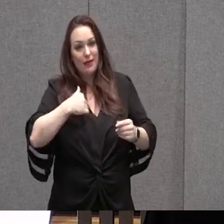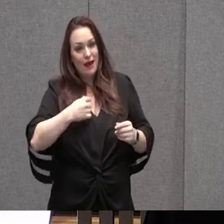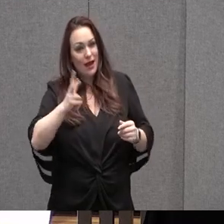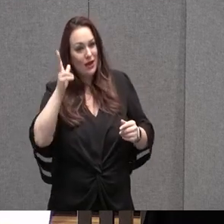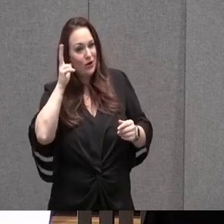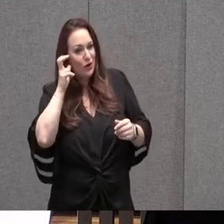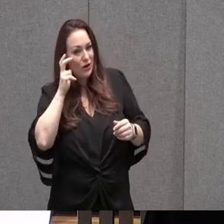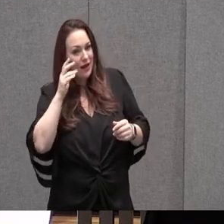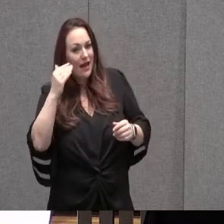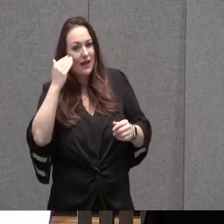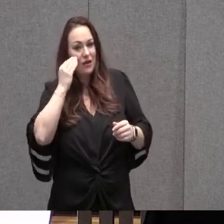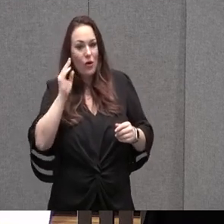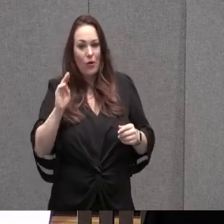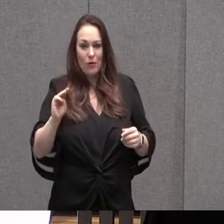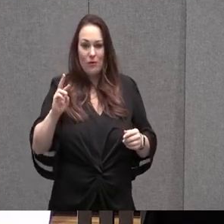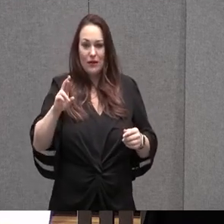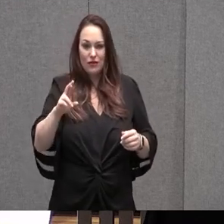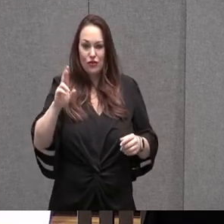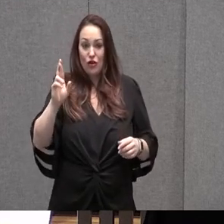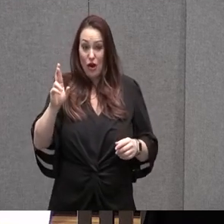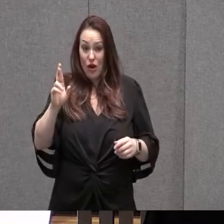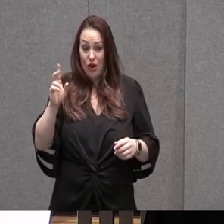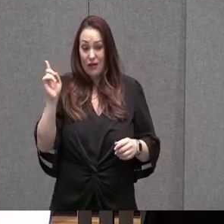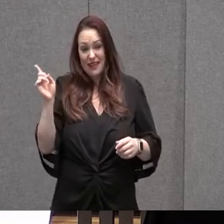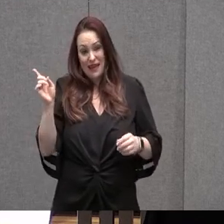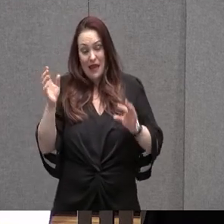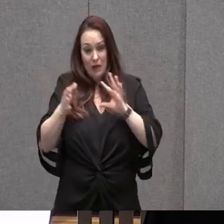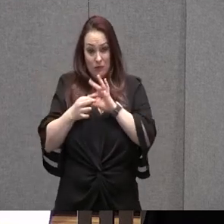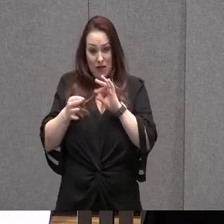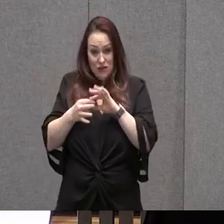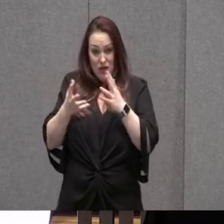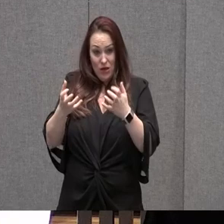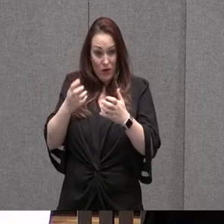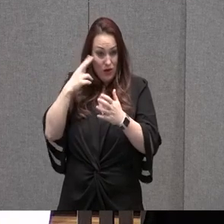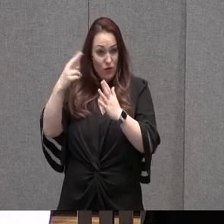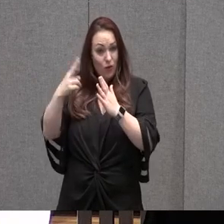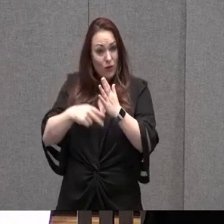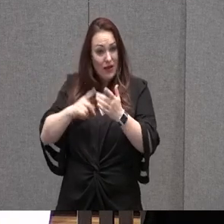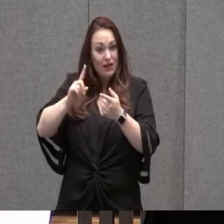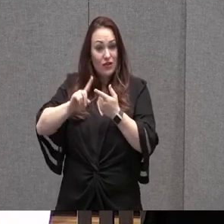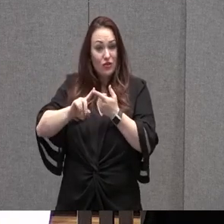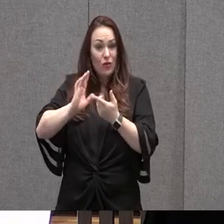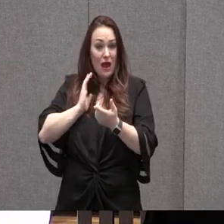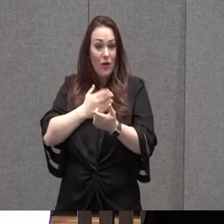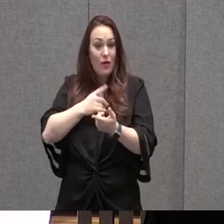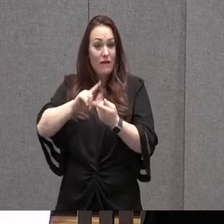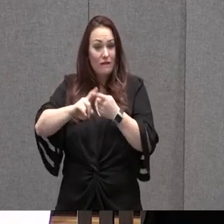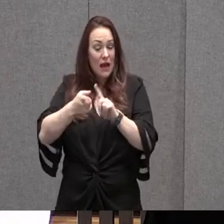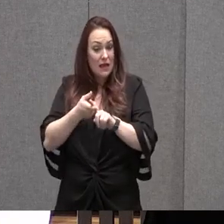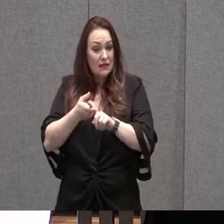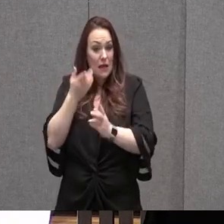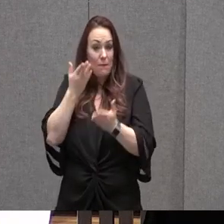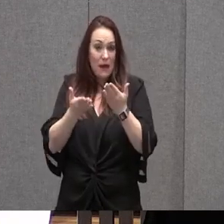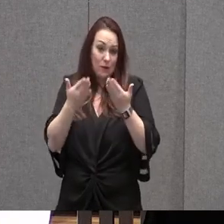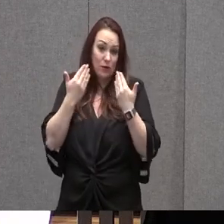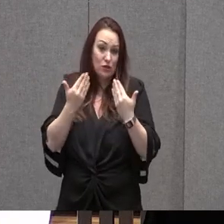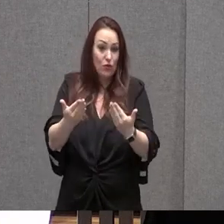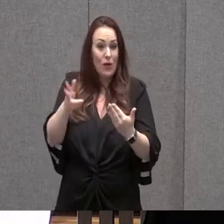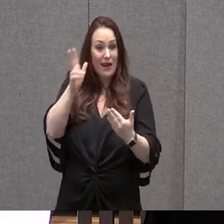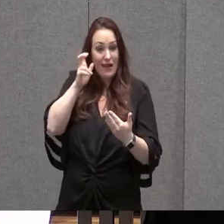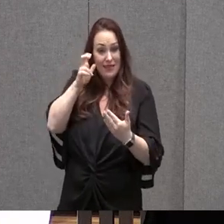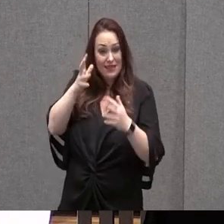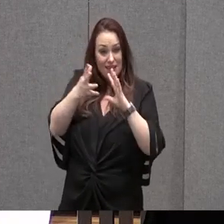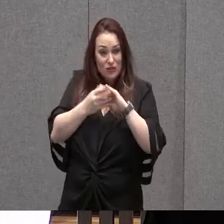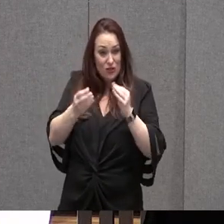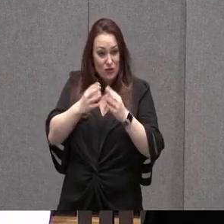I know Mr. R was, he mentioned he wanted to read it to our friends. Right. So maybe we should listen to that story and see how it all